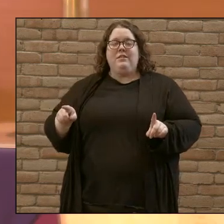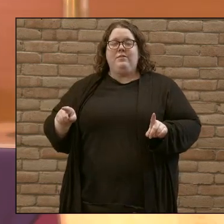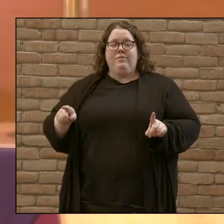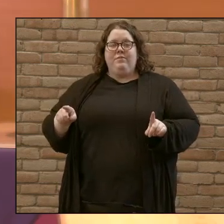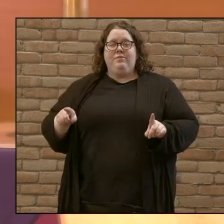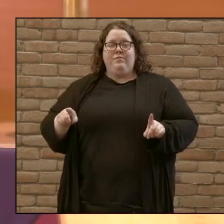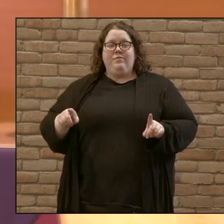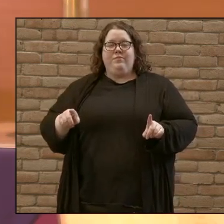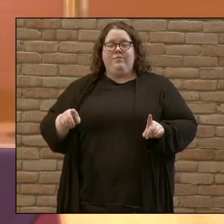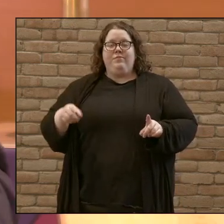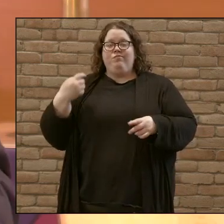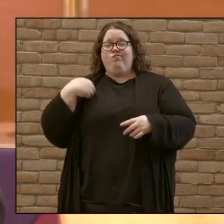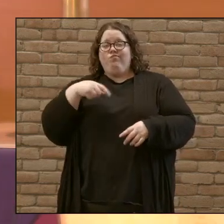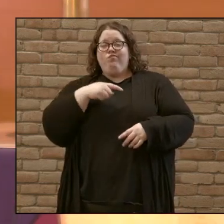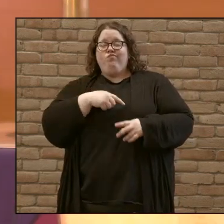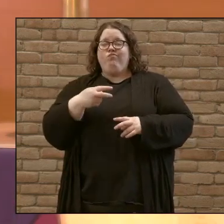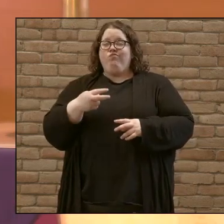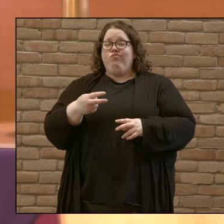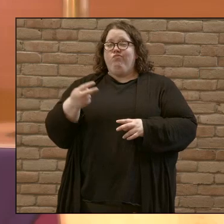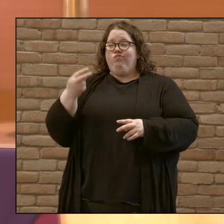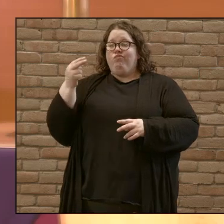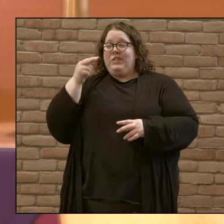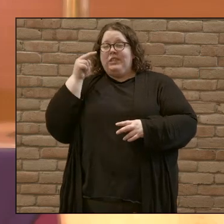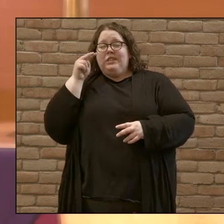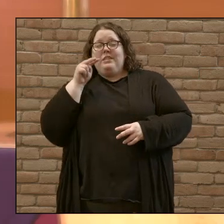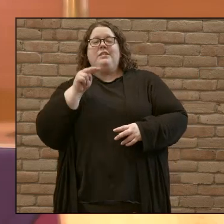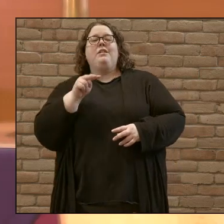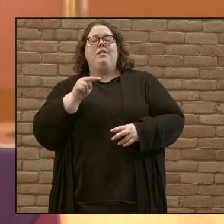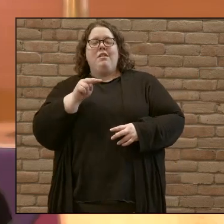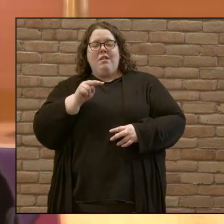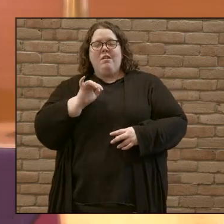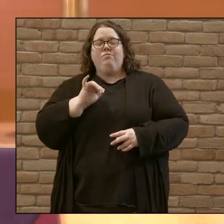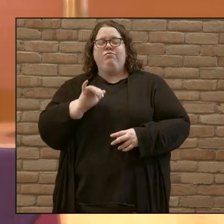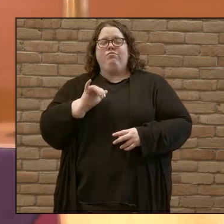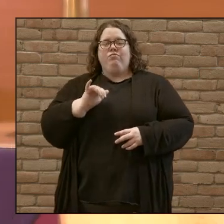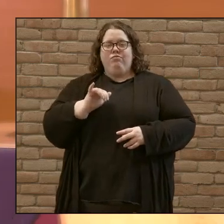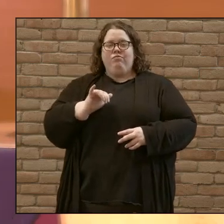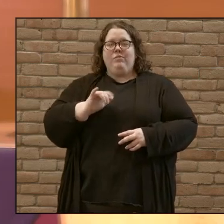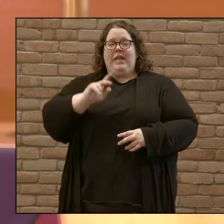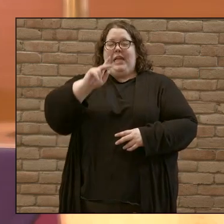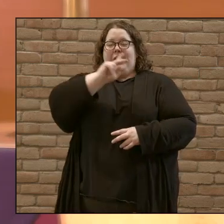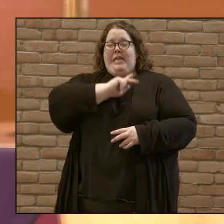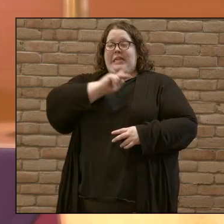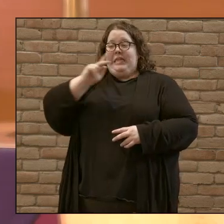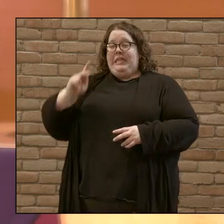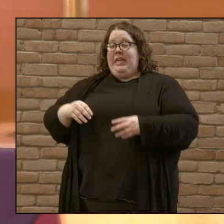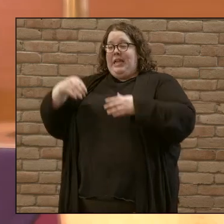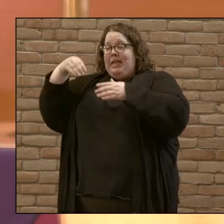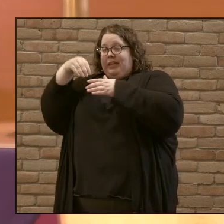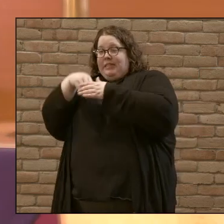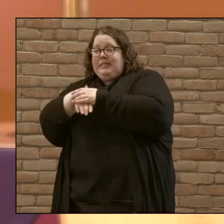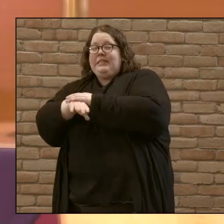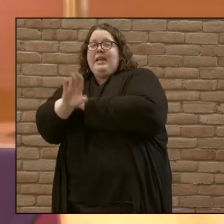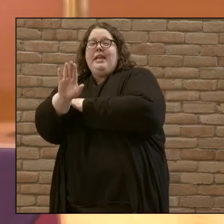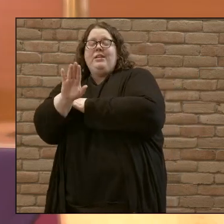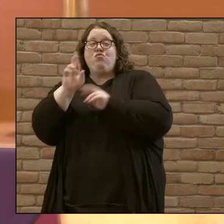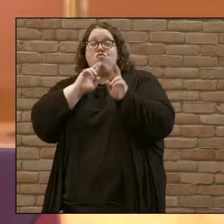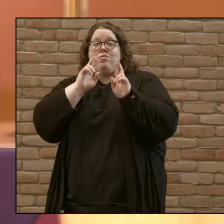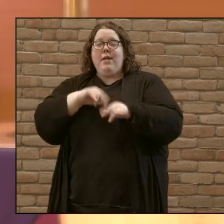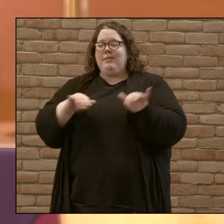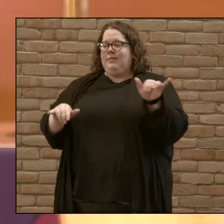historically is people responding to the entrance of a king, a